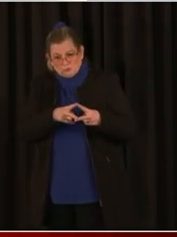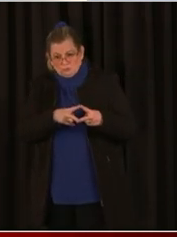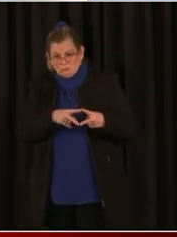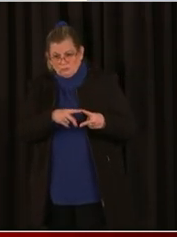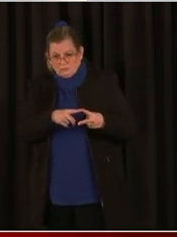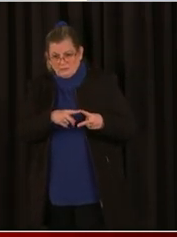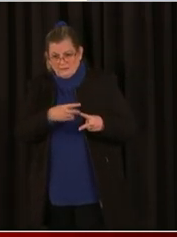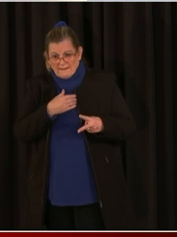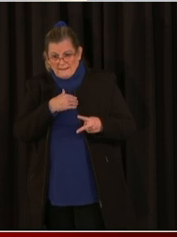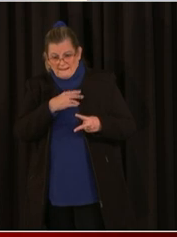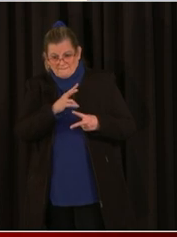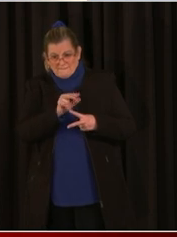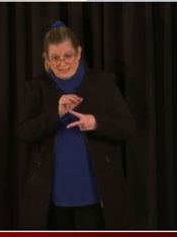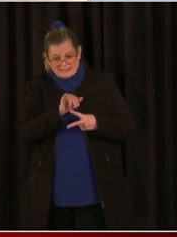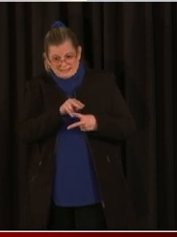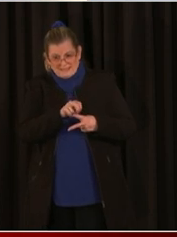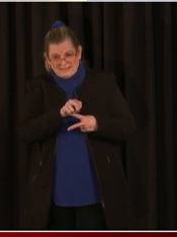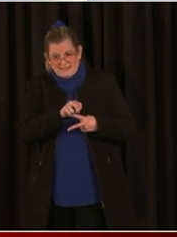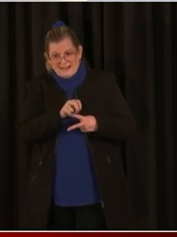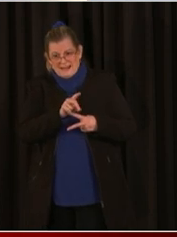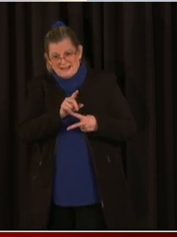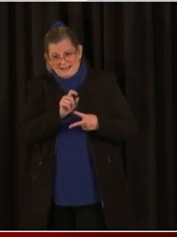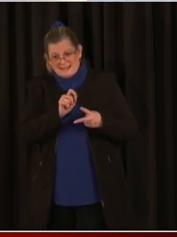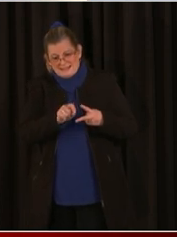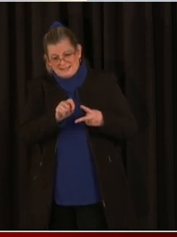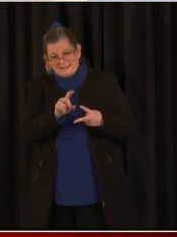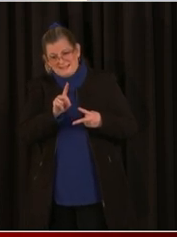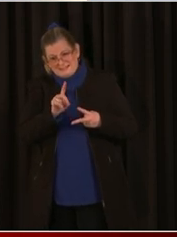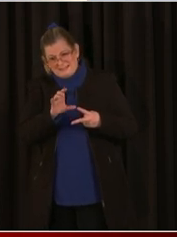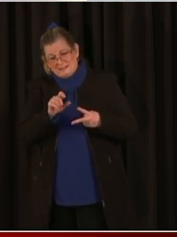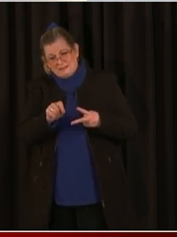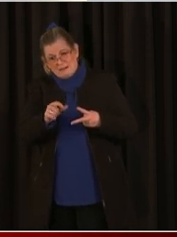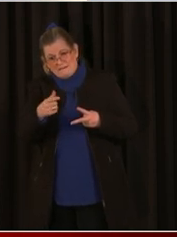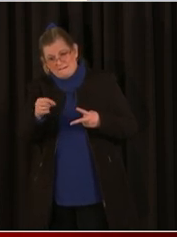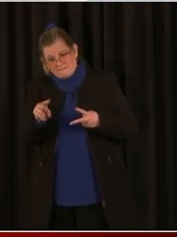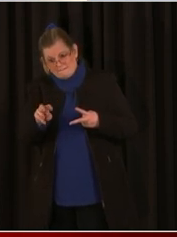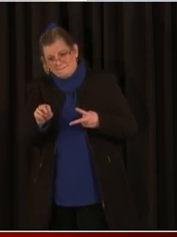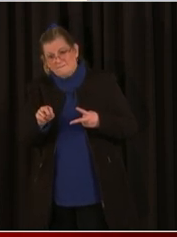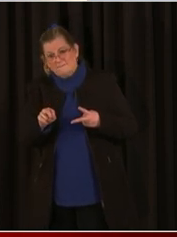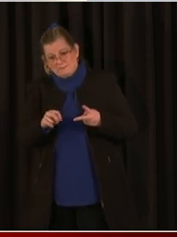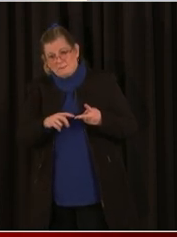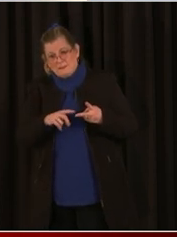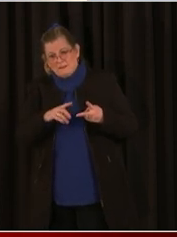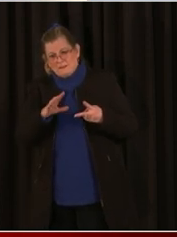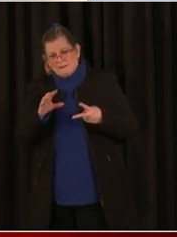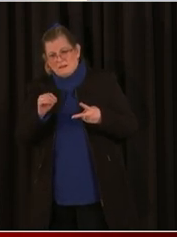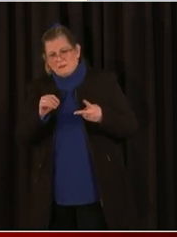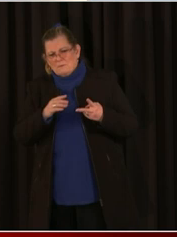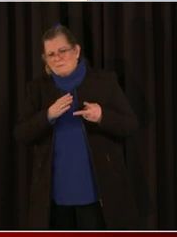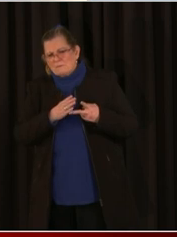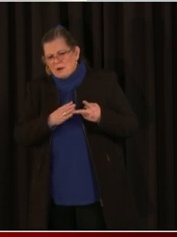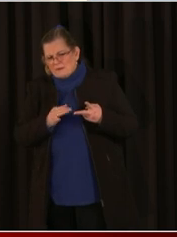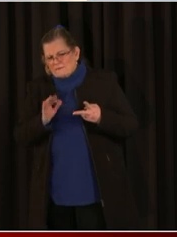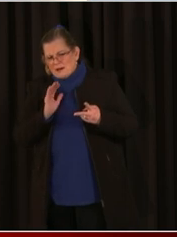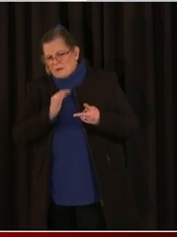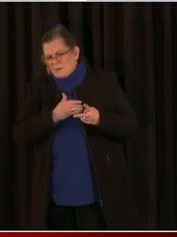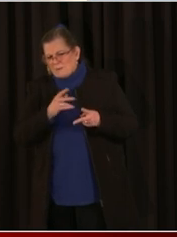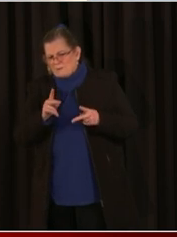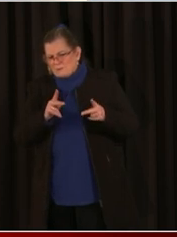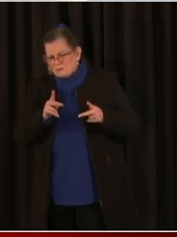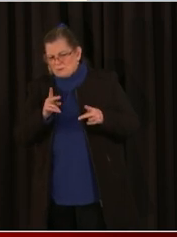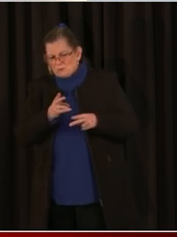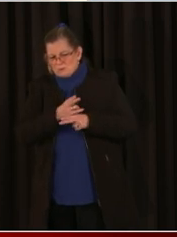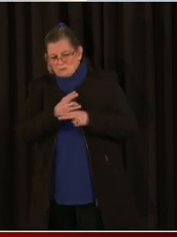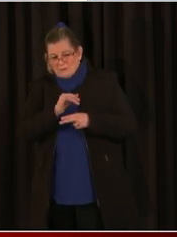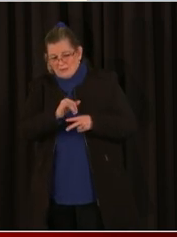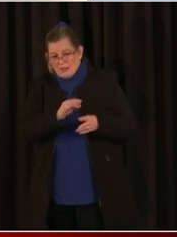vaccinate.dc.gov portal that a portion of the population uses to schedule an appointment for vaccination. The data that is collected in